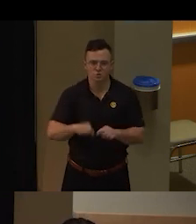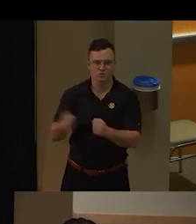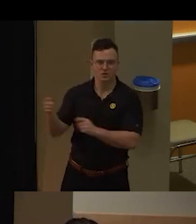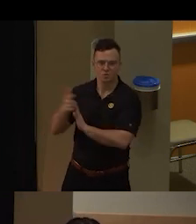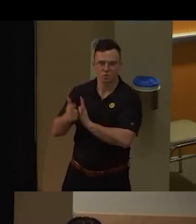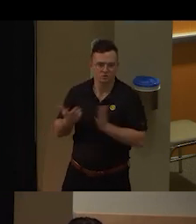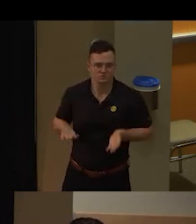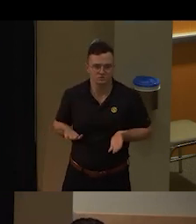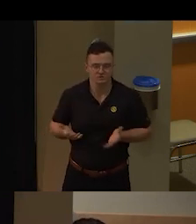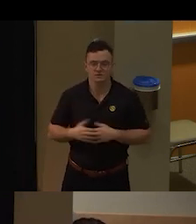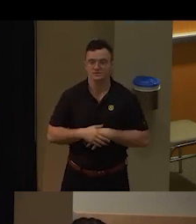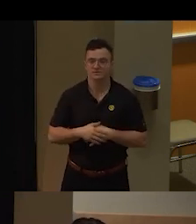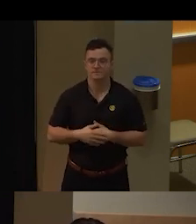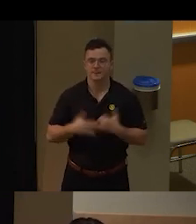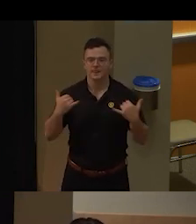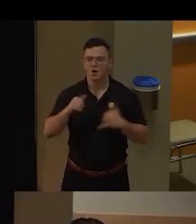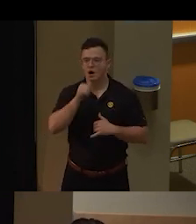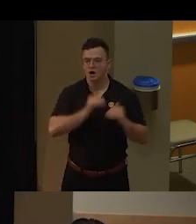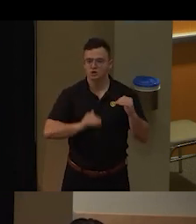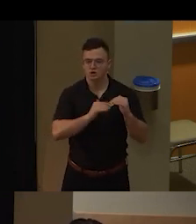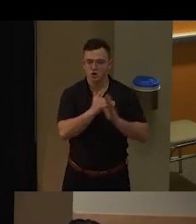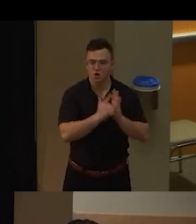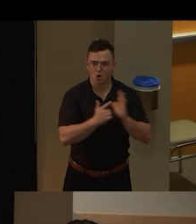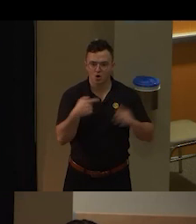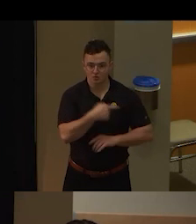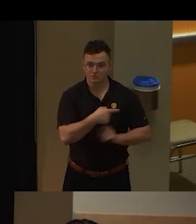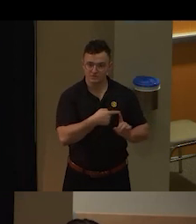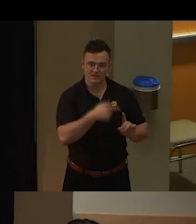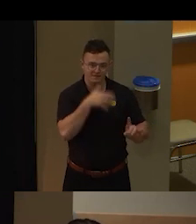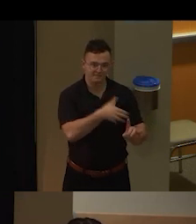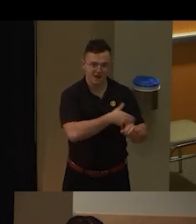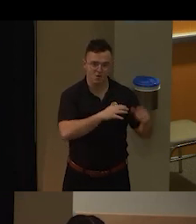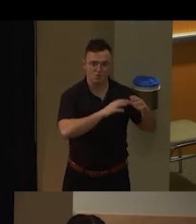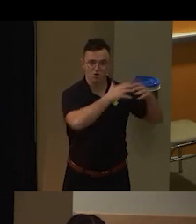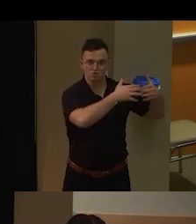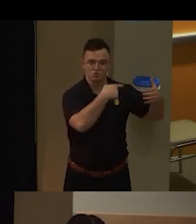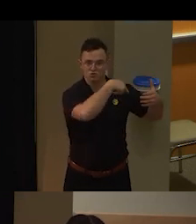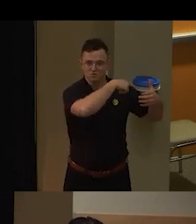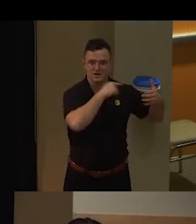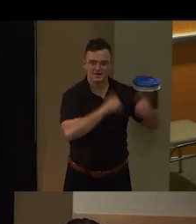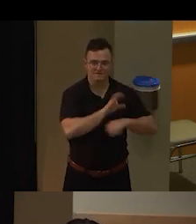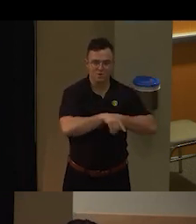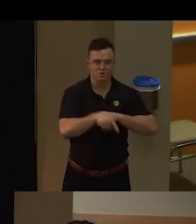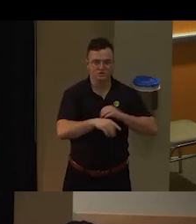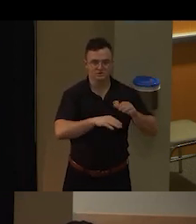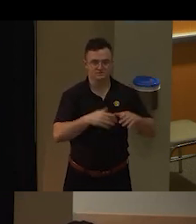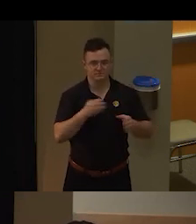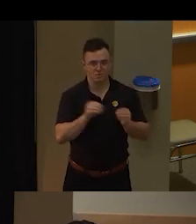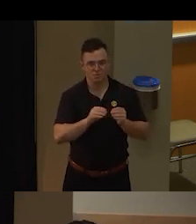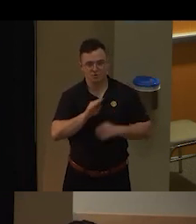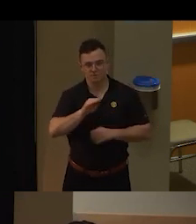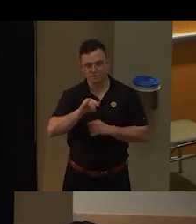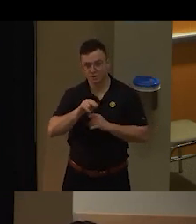laws. An unjust law is a code that a numerical or power majority group compels a minority group to obey, but does